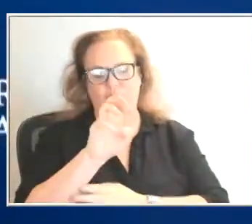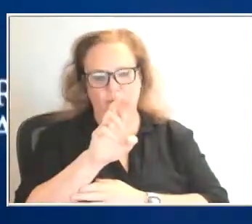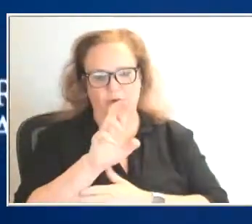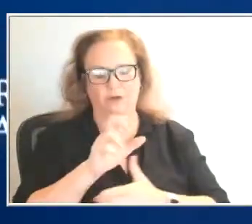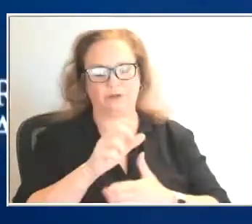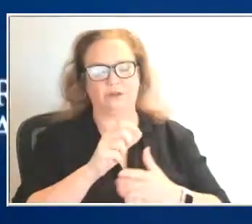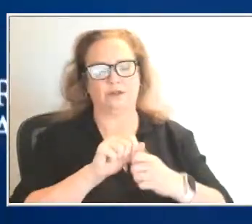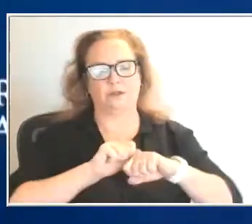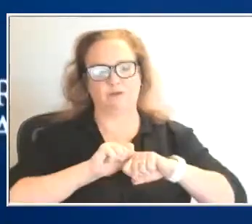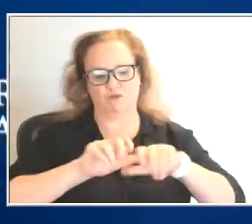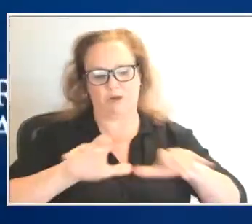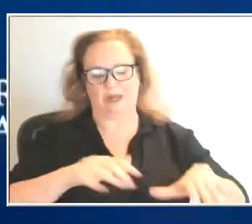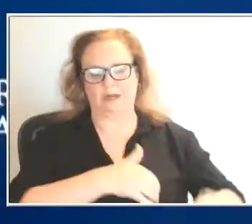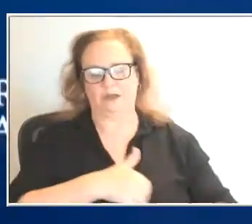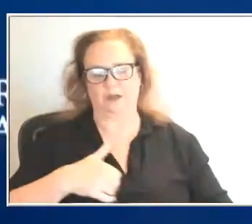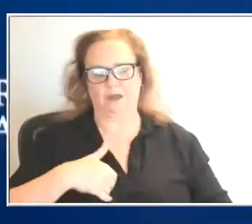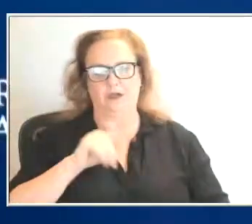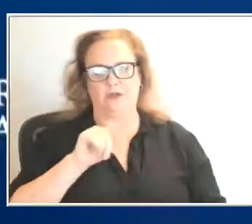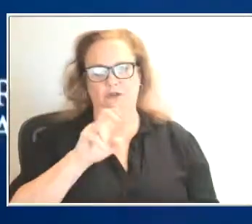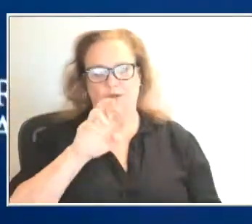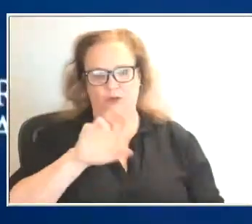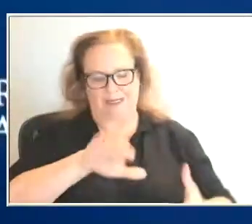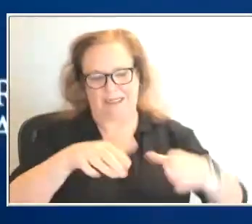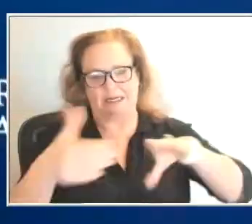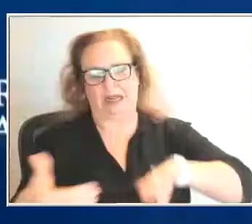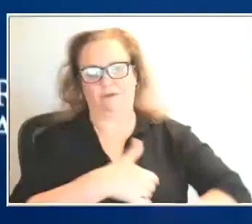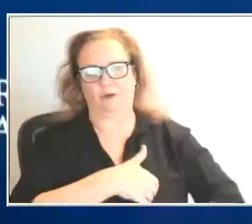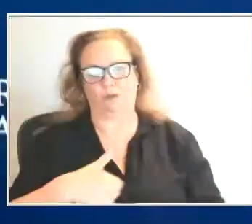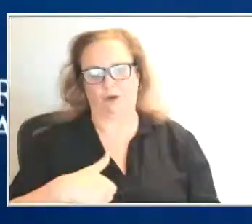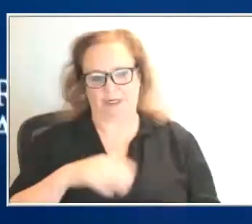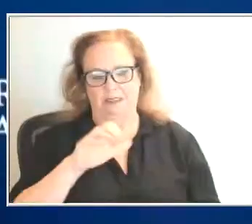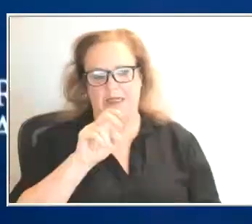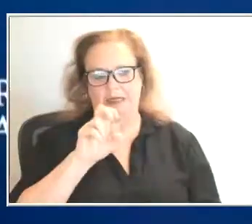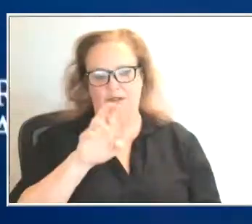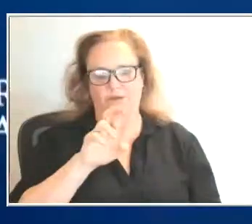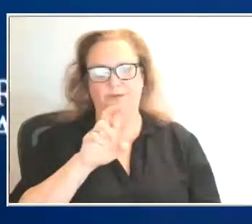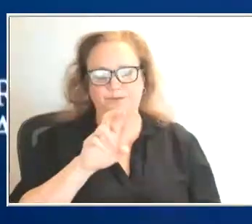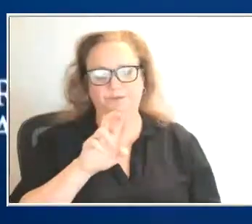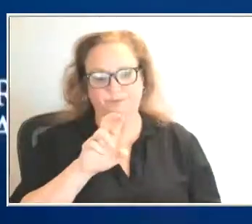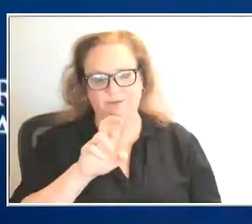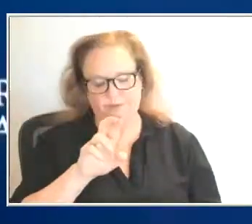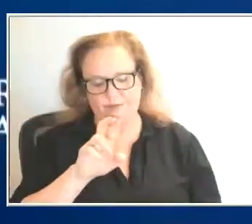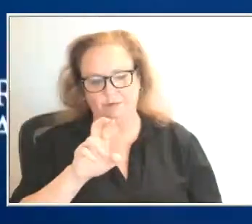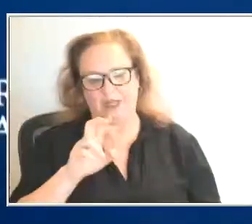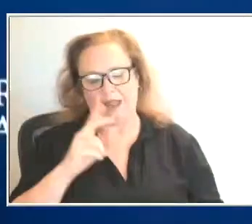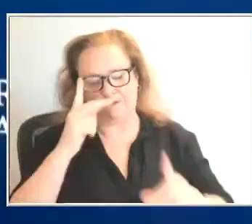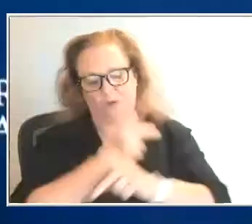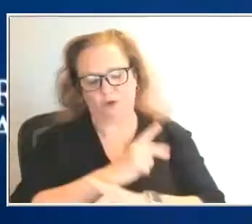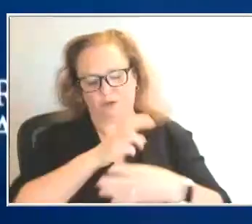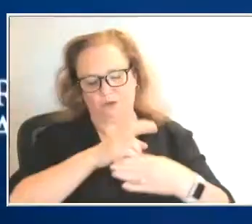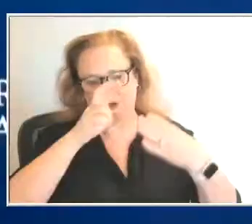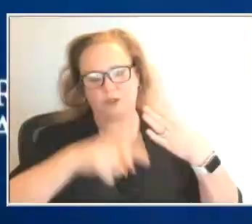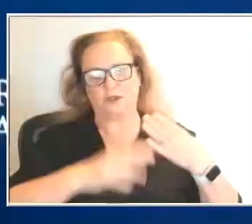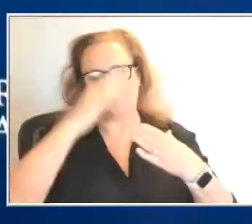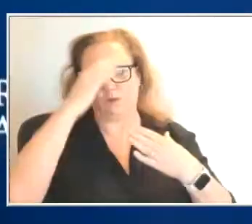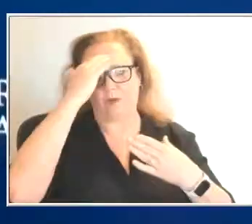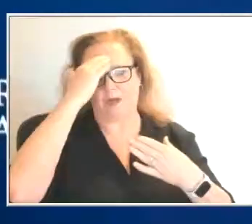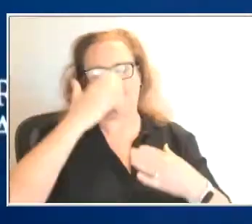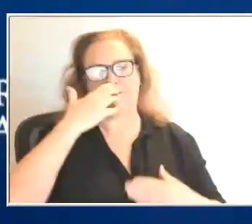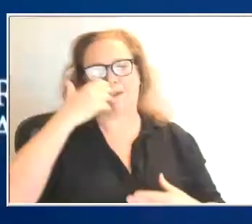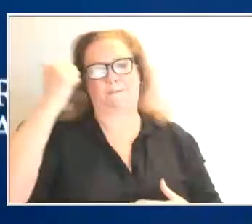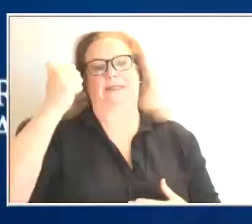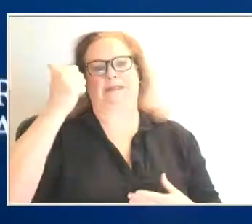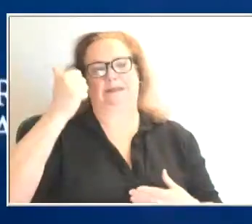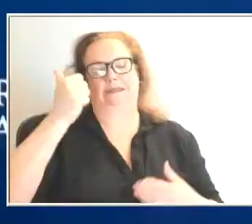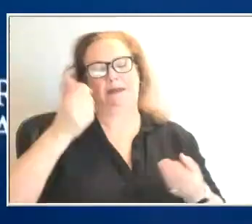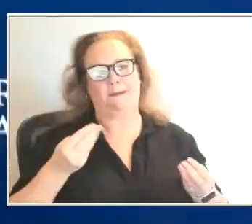spread. They're more likely to die from breast cancer or have worse outcomes. So we know the very best